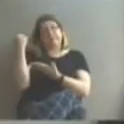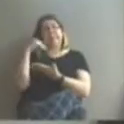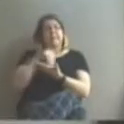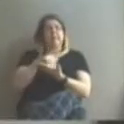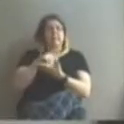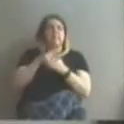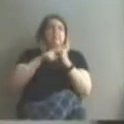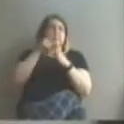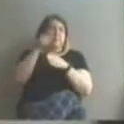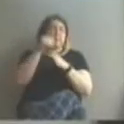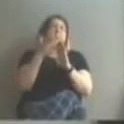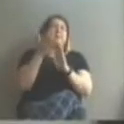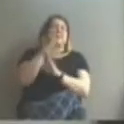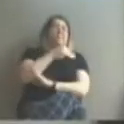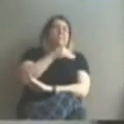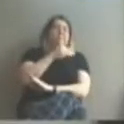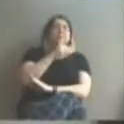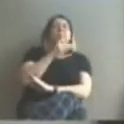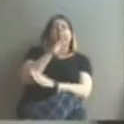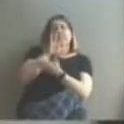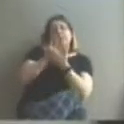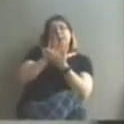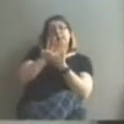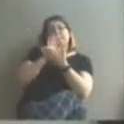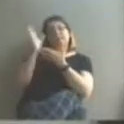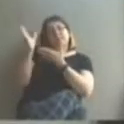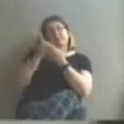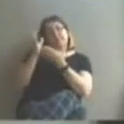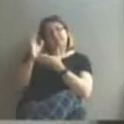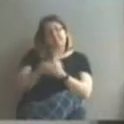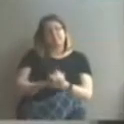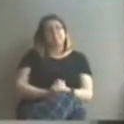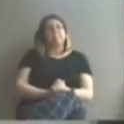the specialist previously within academic services,